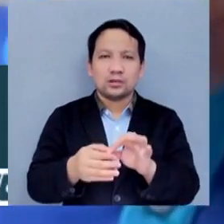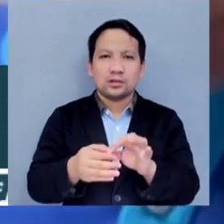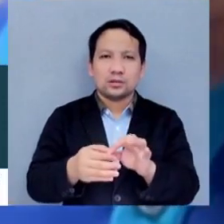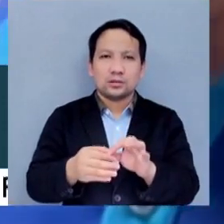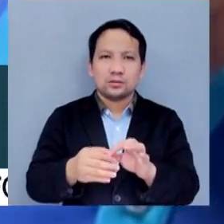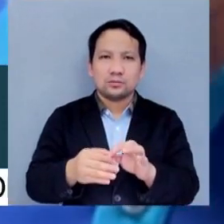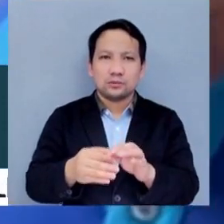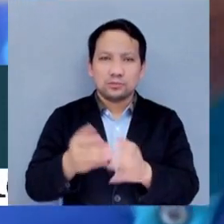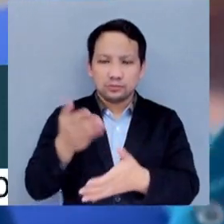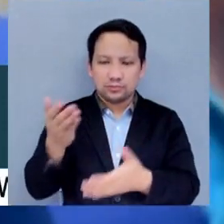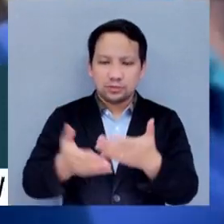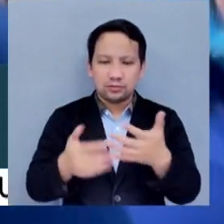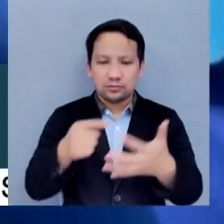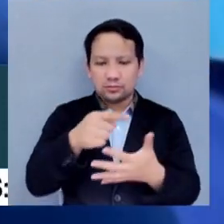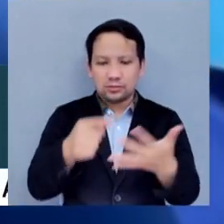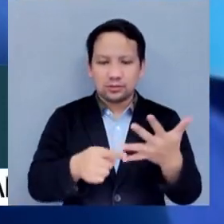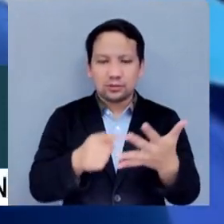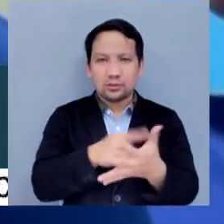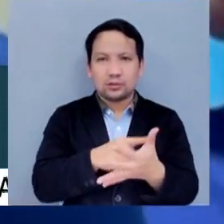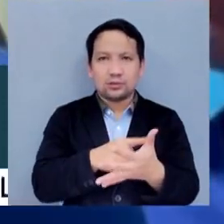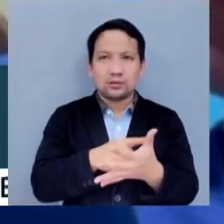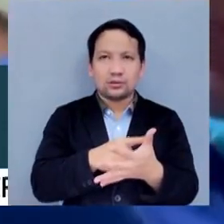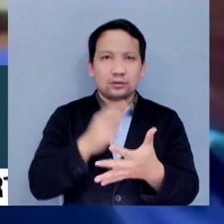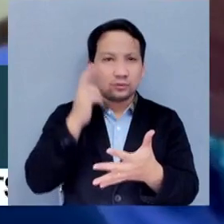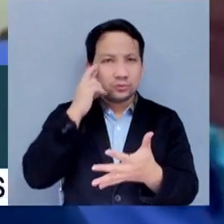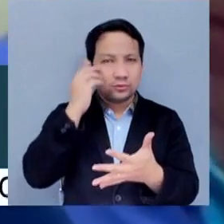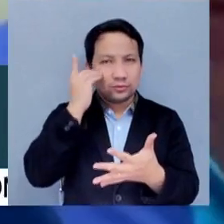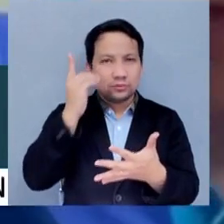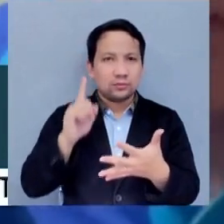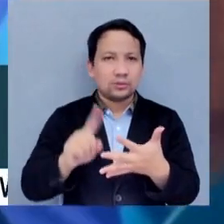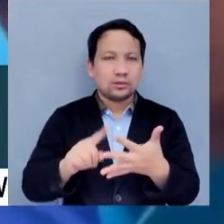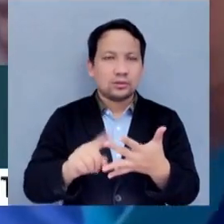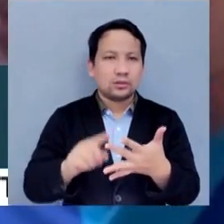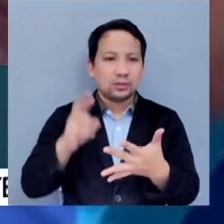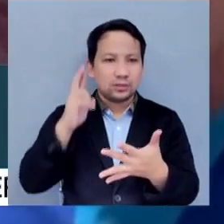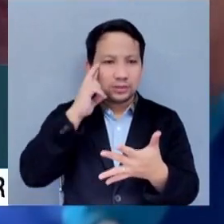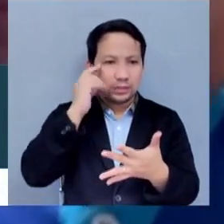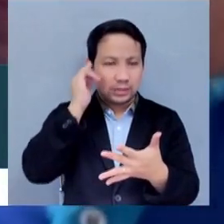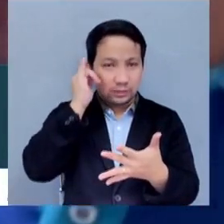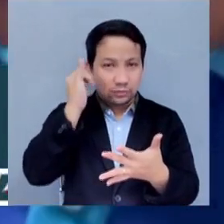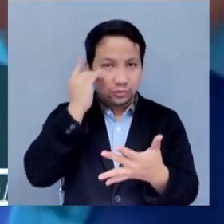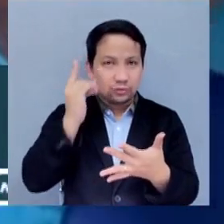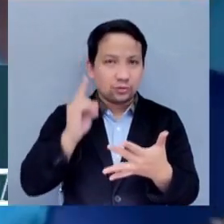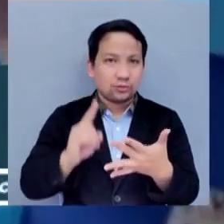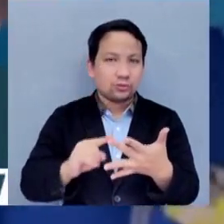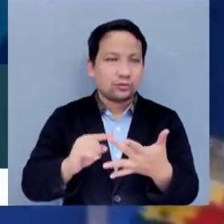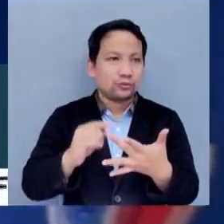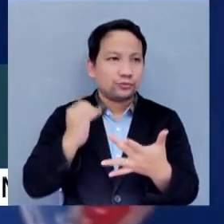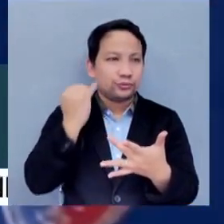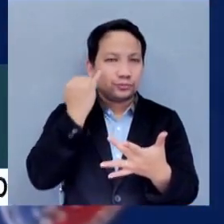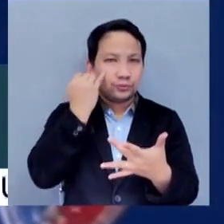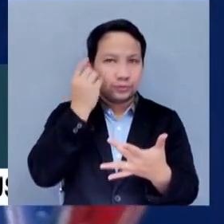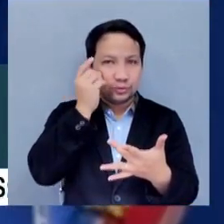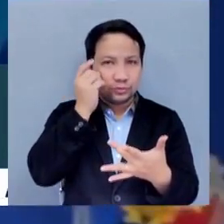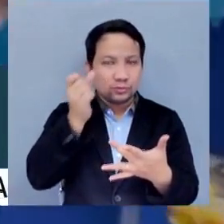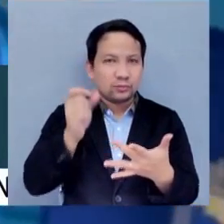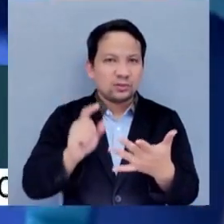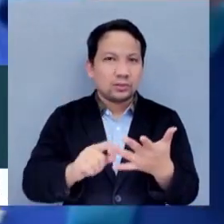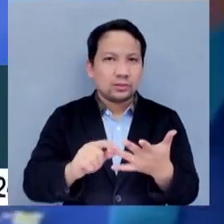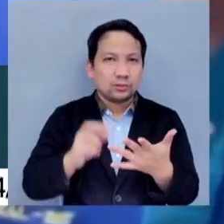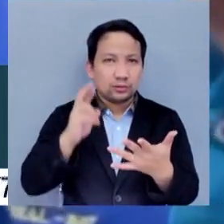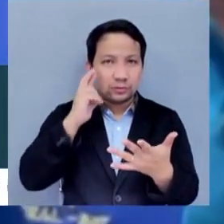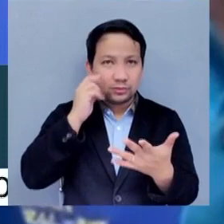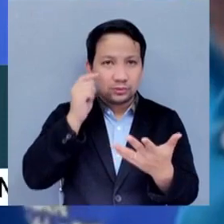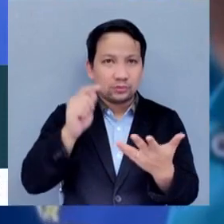five people, namely Roger Dominguez, Raymond Dominguez, Joel Jacinto, Jason Miranda, and Ronaldo Talban. But